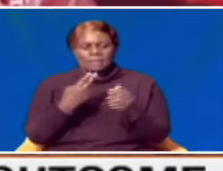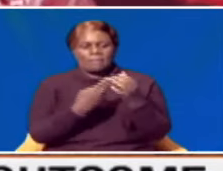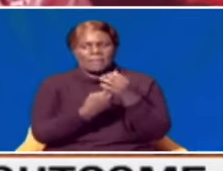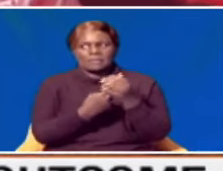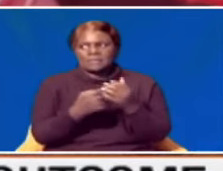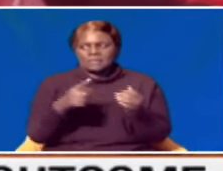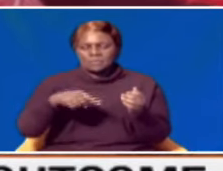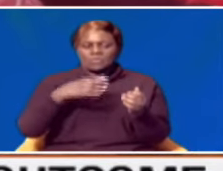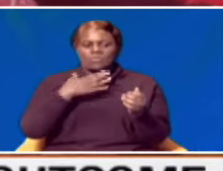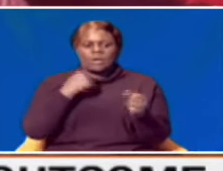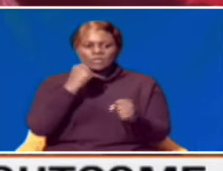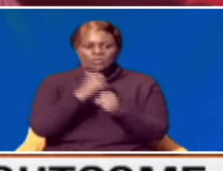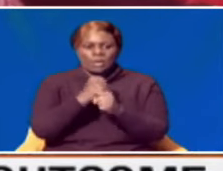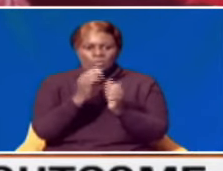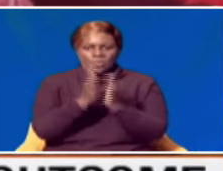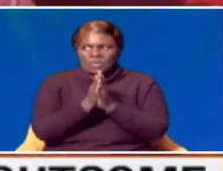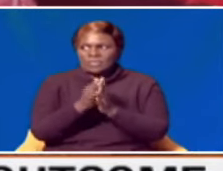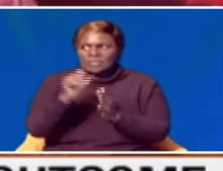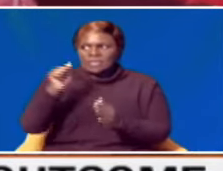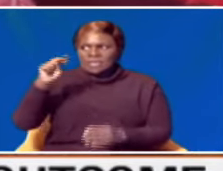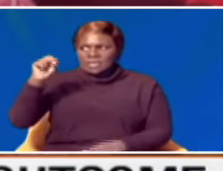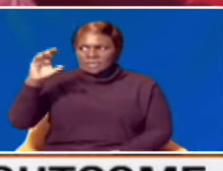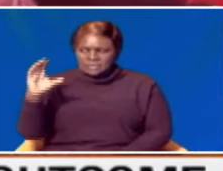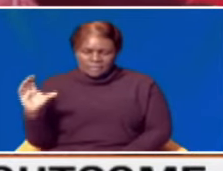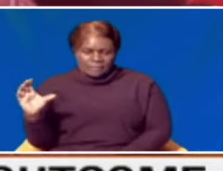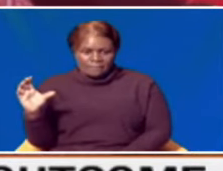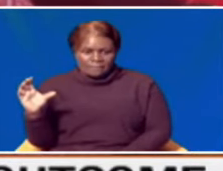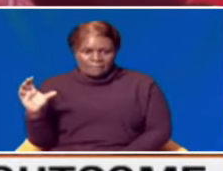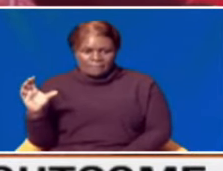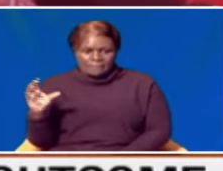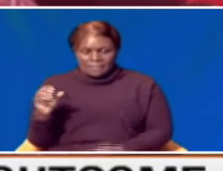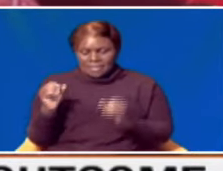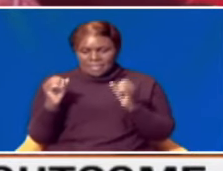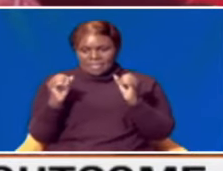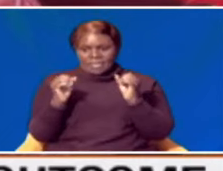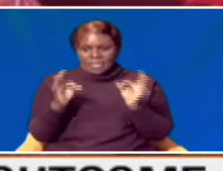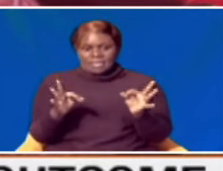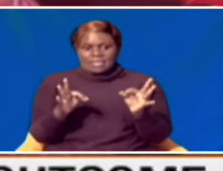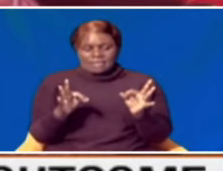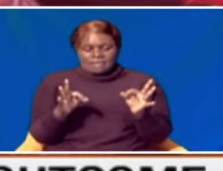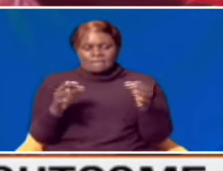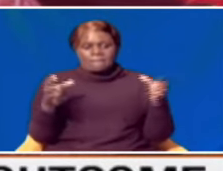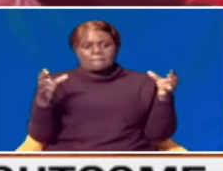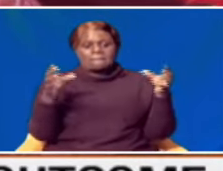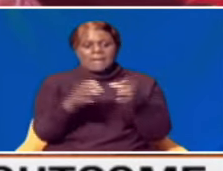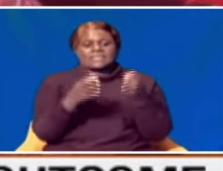We want to work with the ANC. If there's any party that